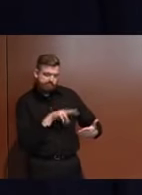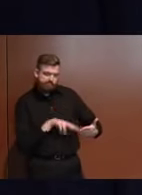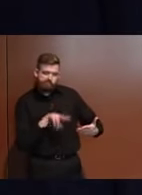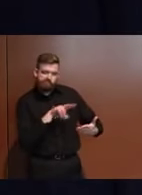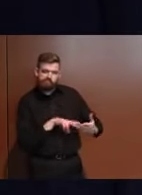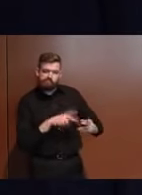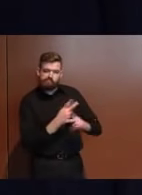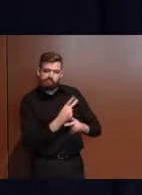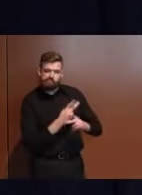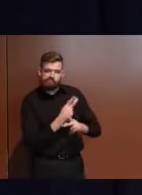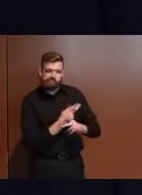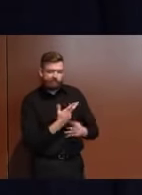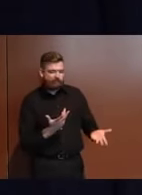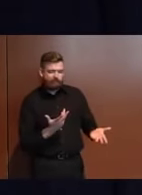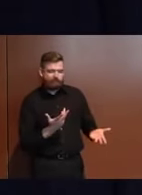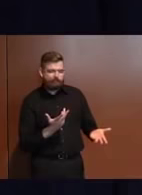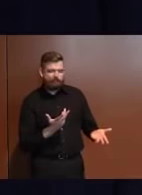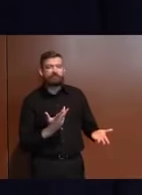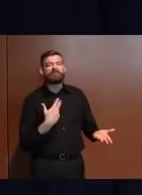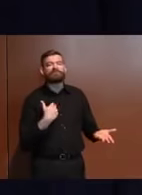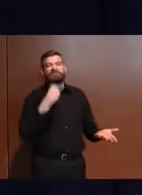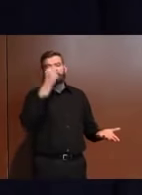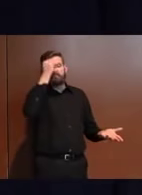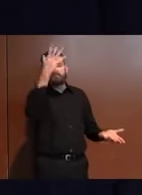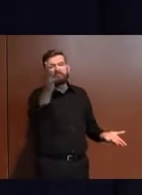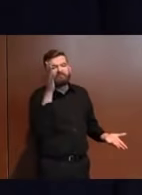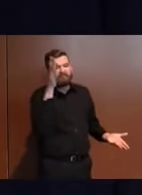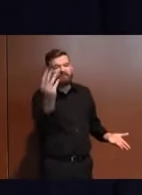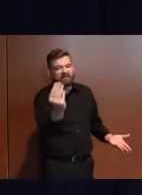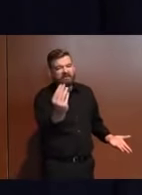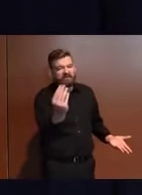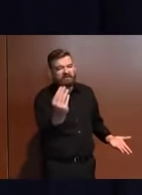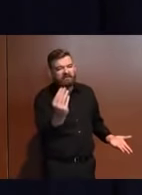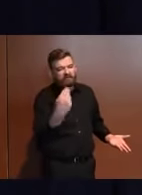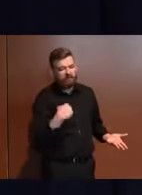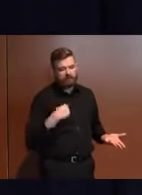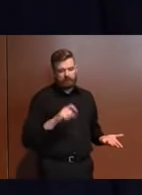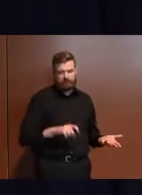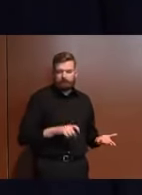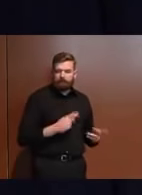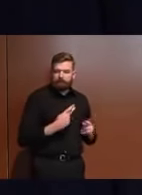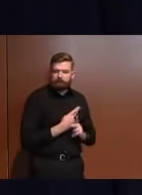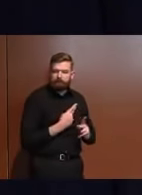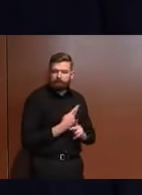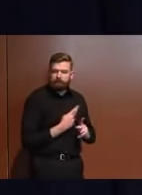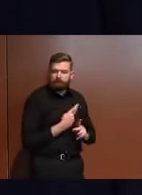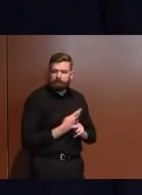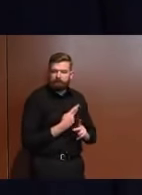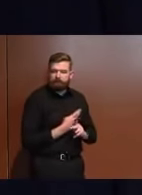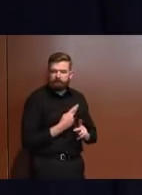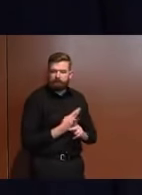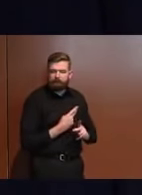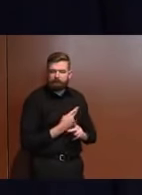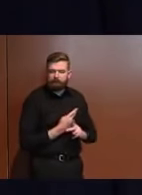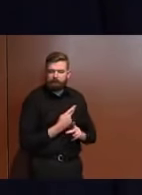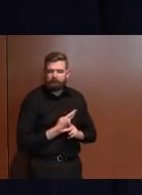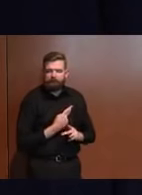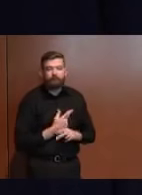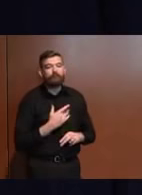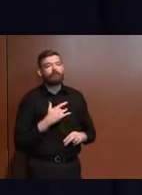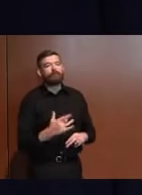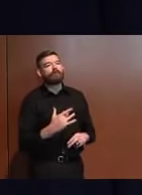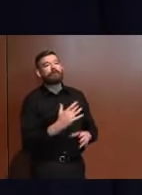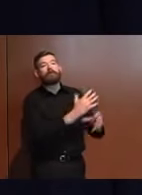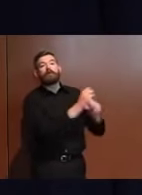Okay. Because I only have at a point in time. I get it like at the end of every week, but starting Monday